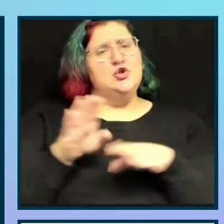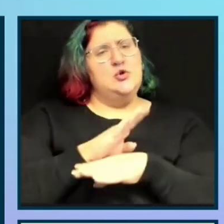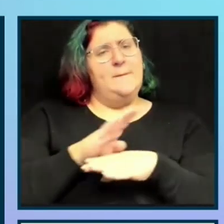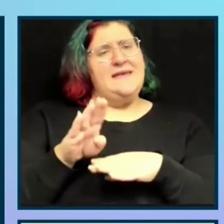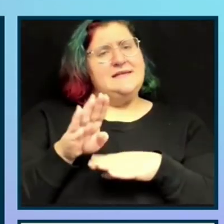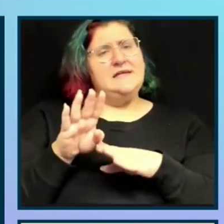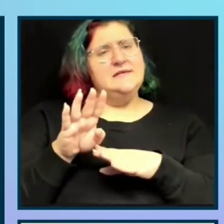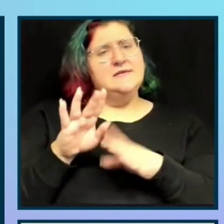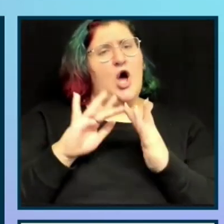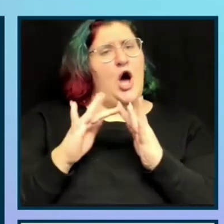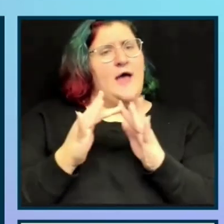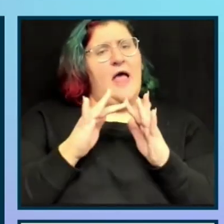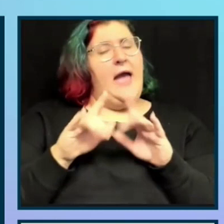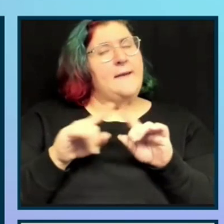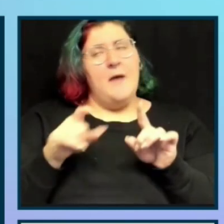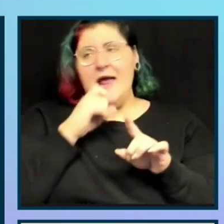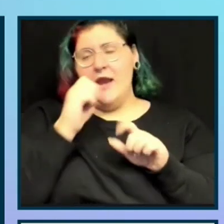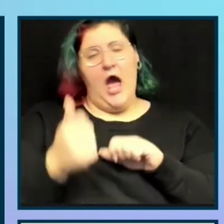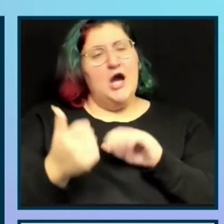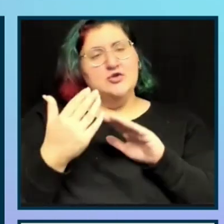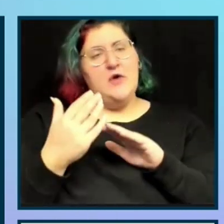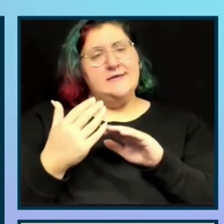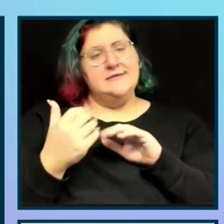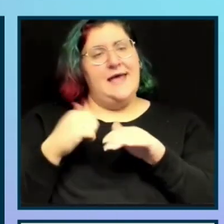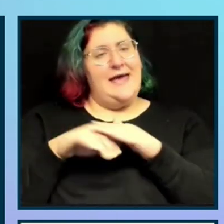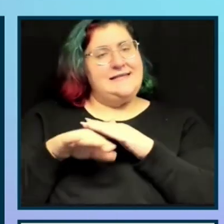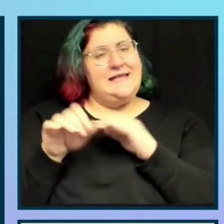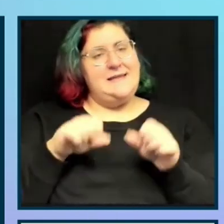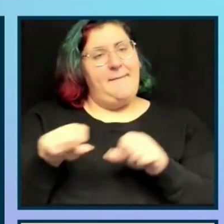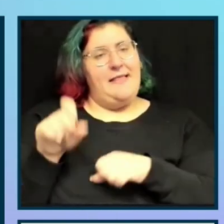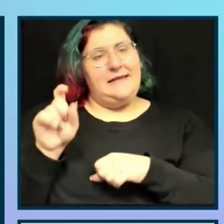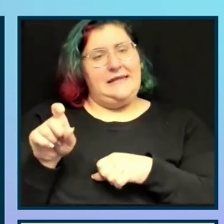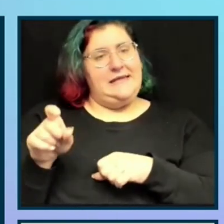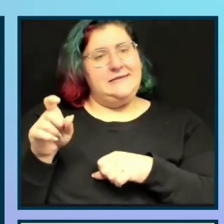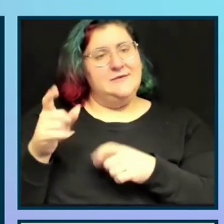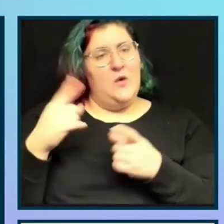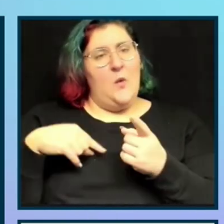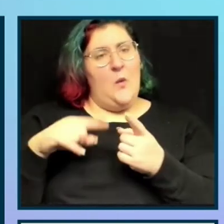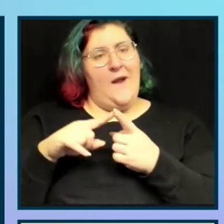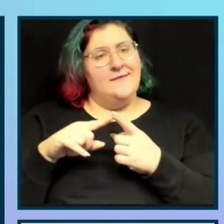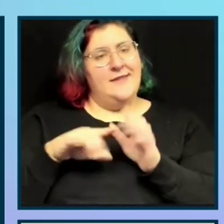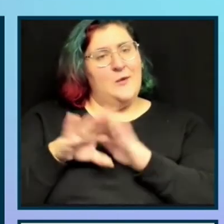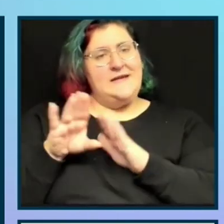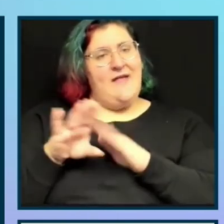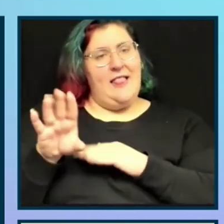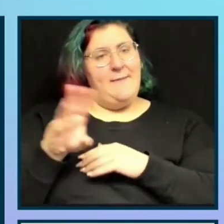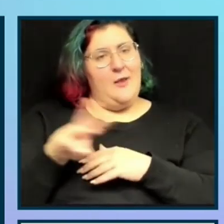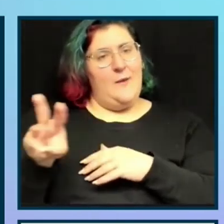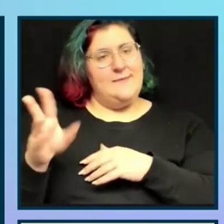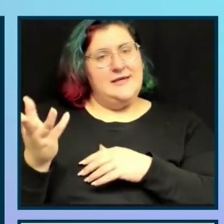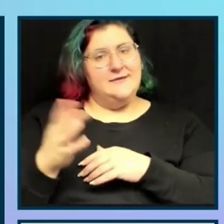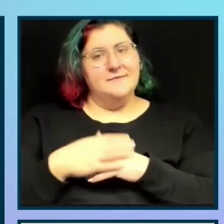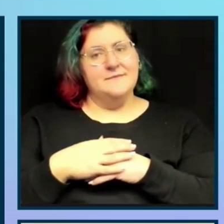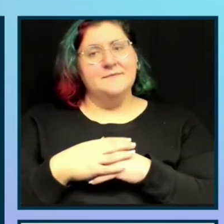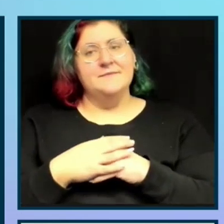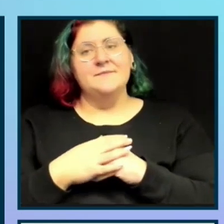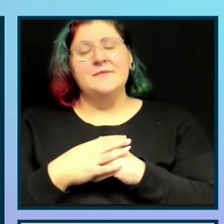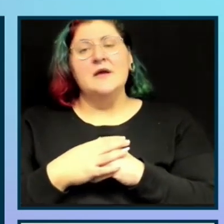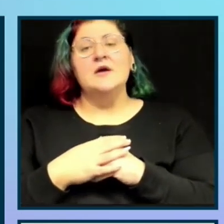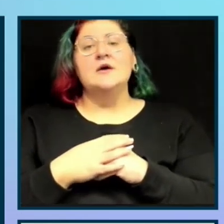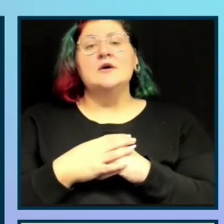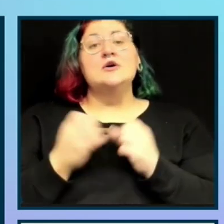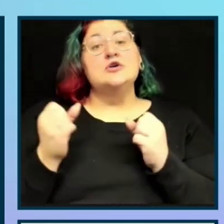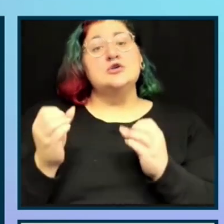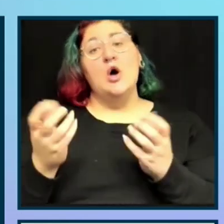needs while helping develop these online platforms. So basically, in-person services didn't